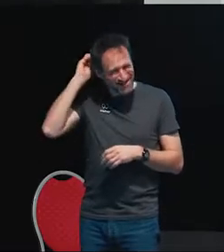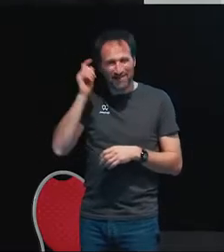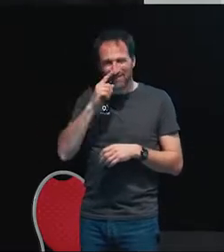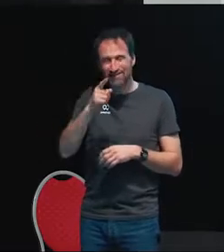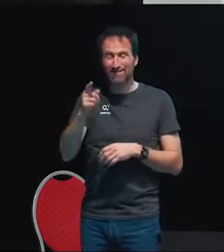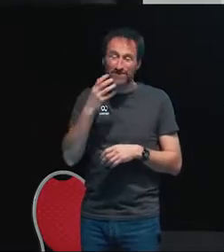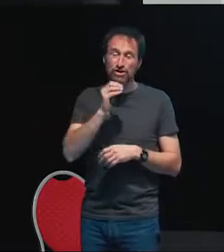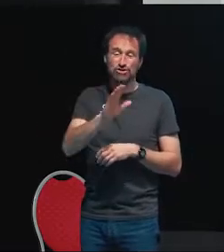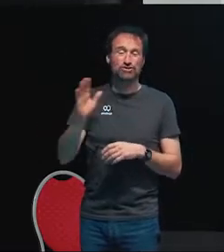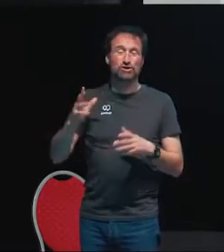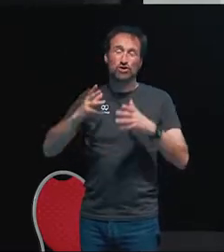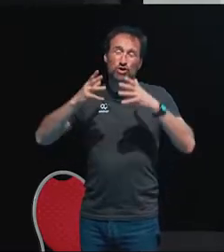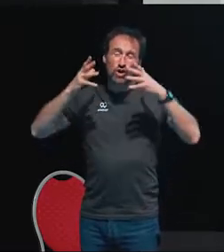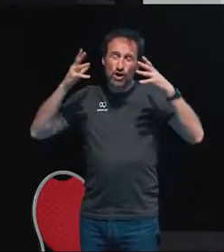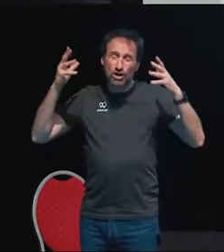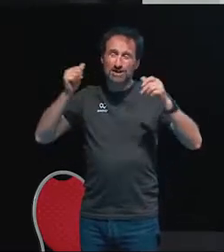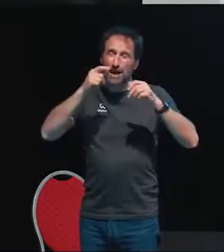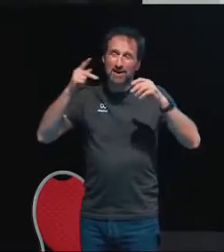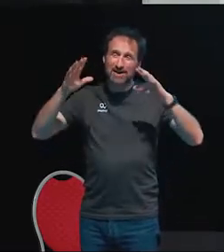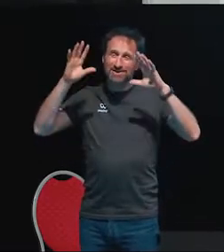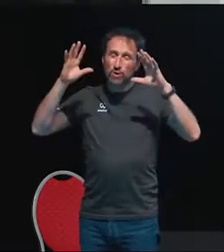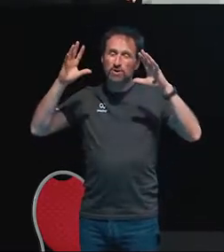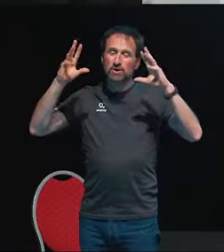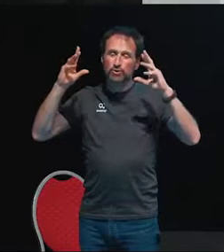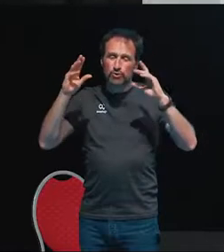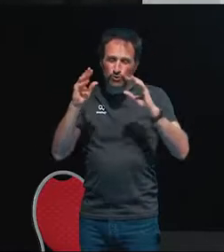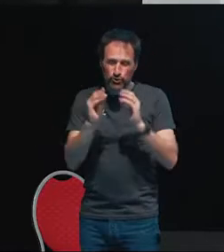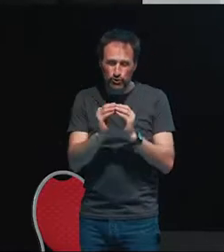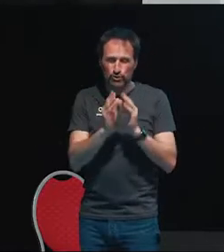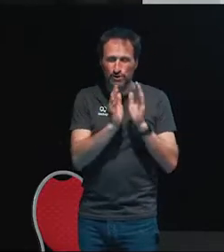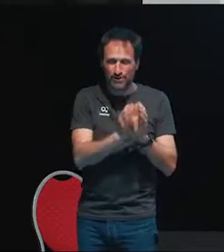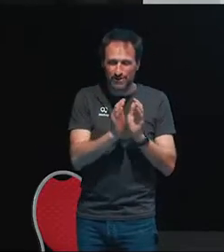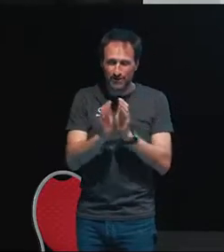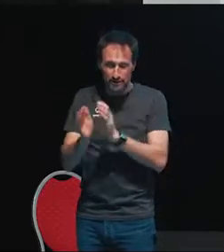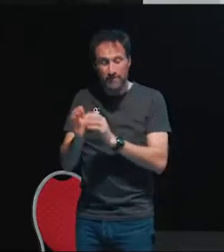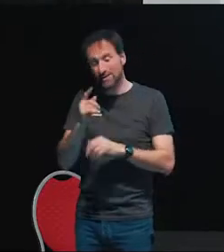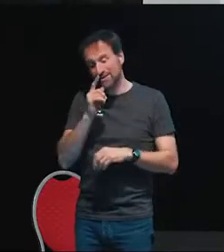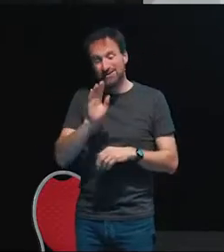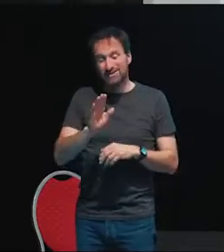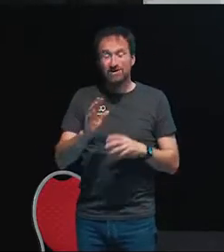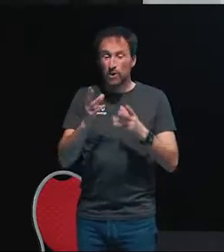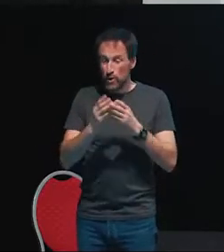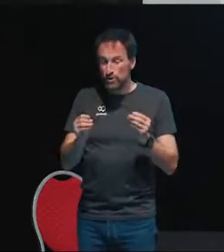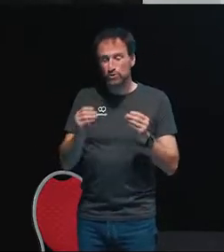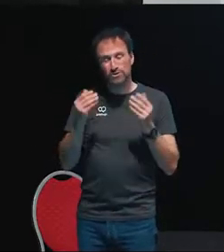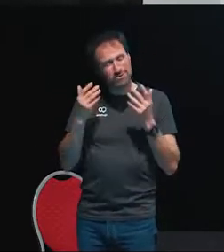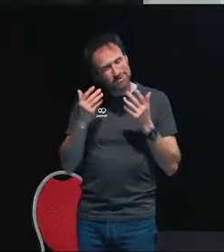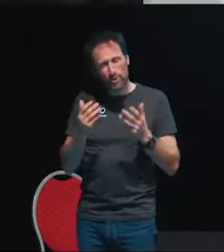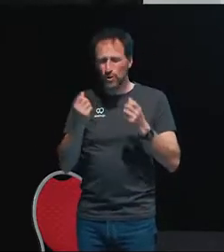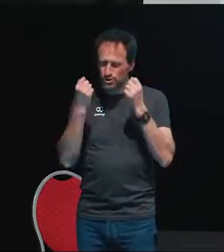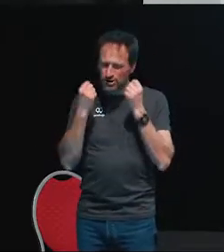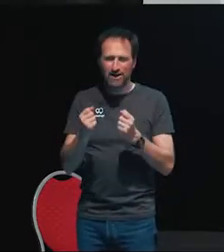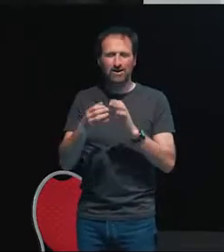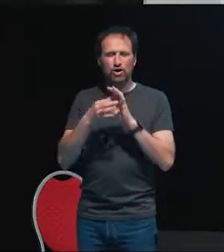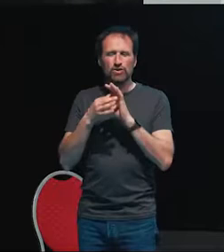down your your large application the first thing is that your solution is so contextual there are so many talks that are going to be happening